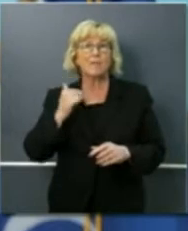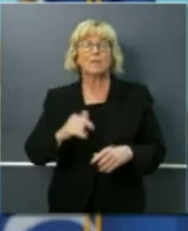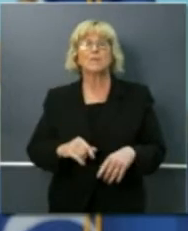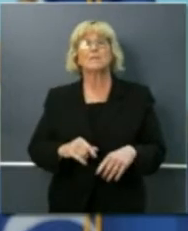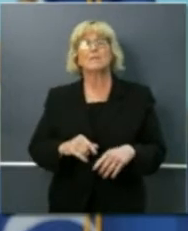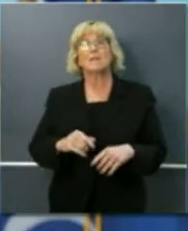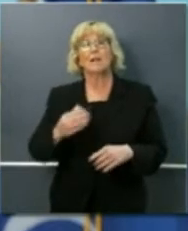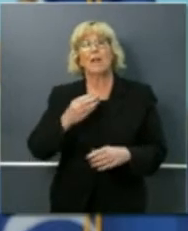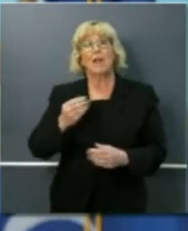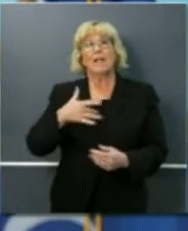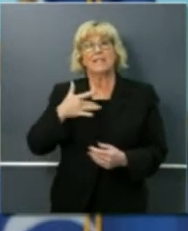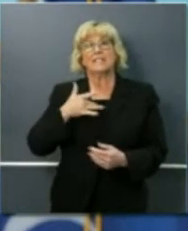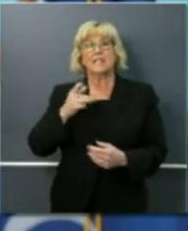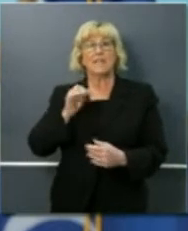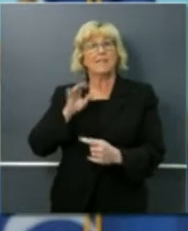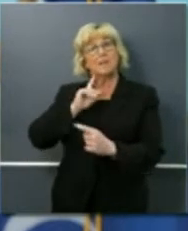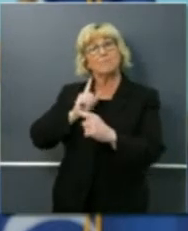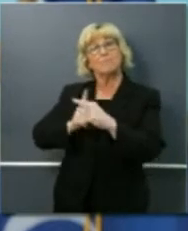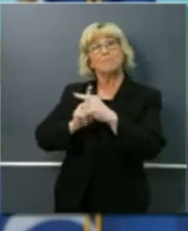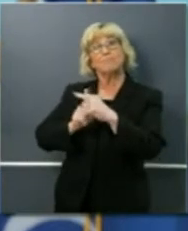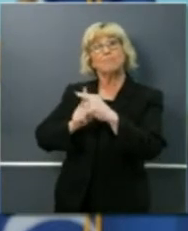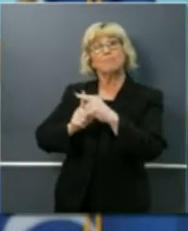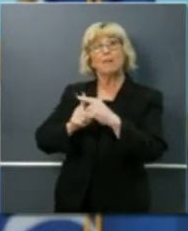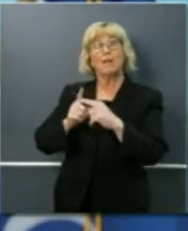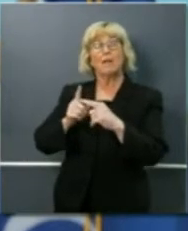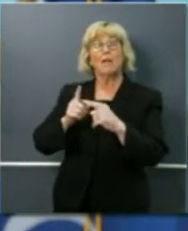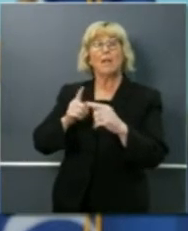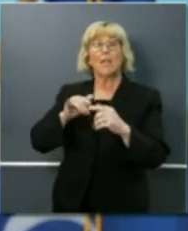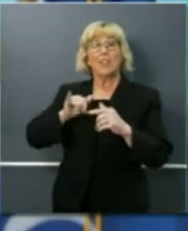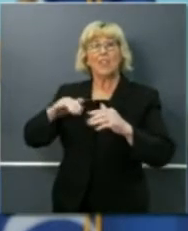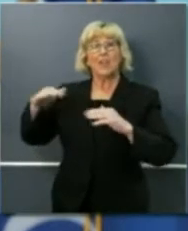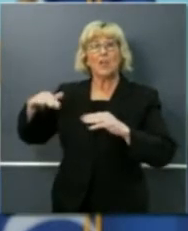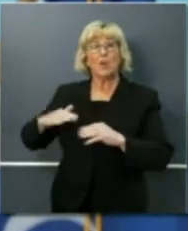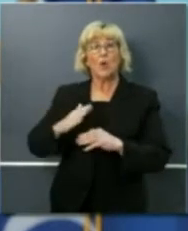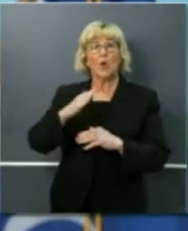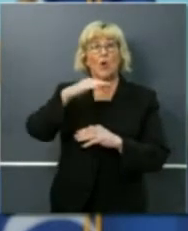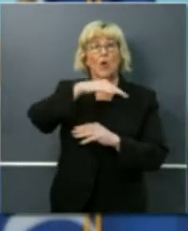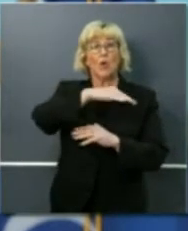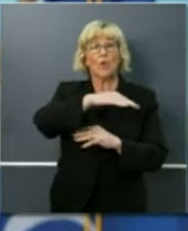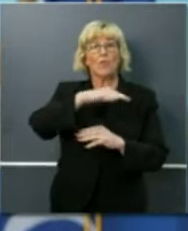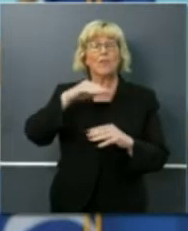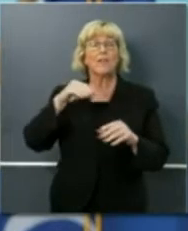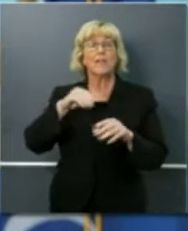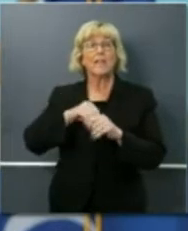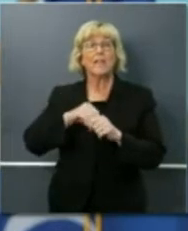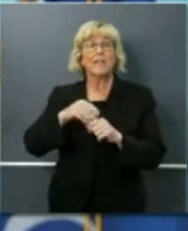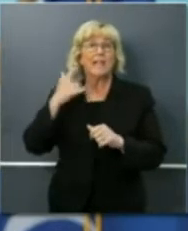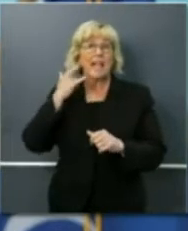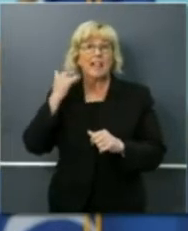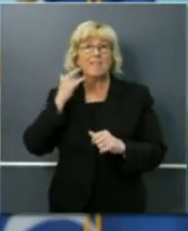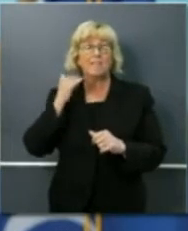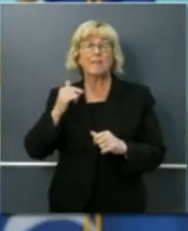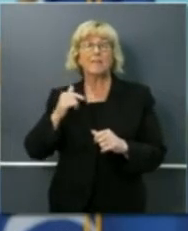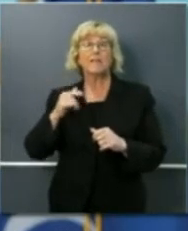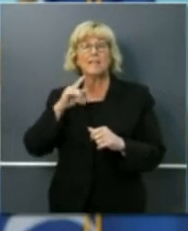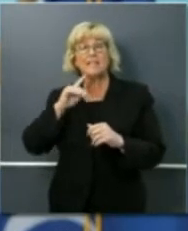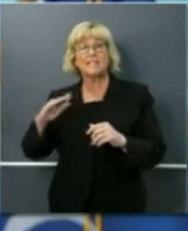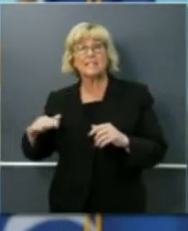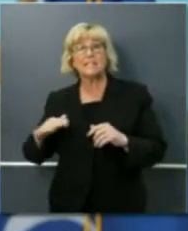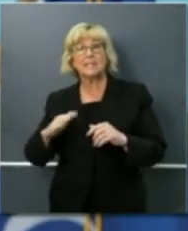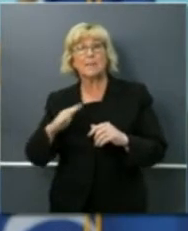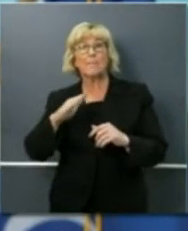a sense of optimism in terms of the curve in California bending. It is bending, but it's